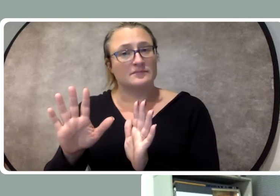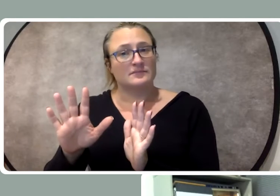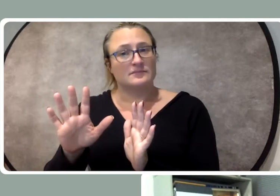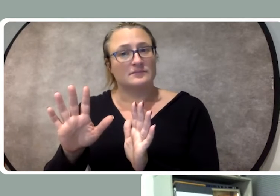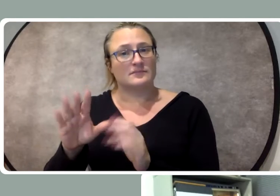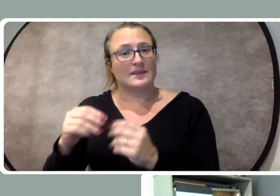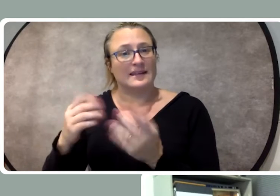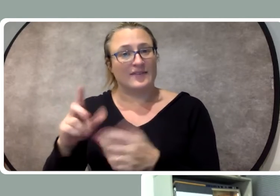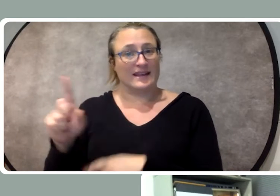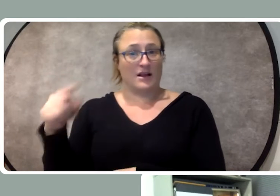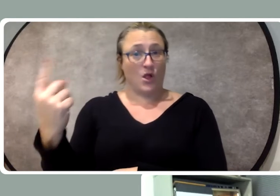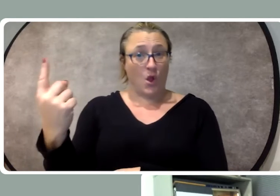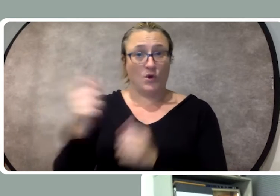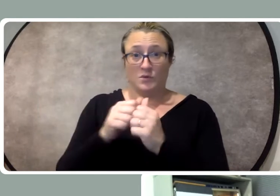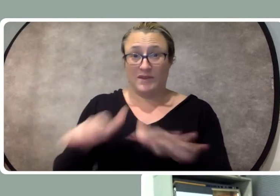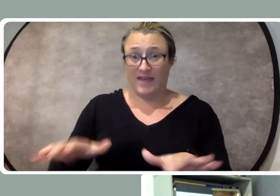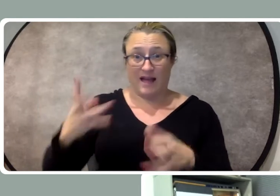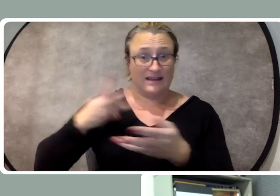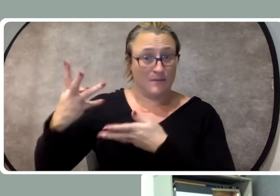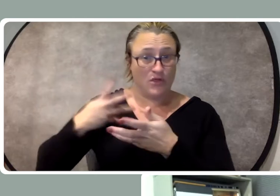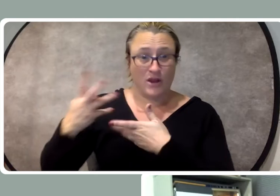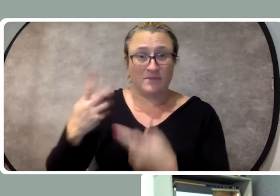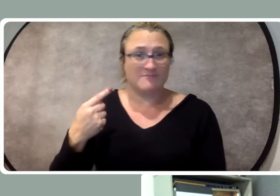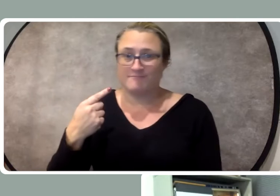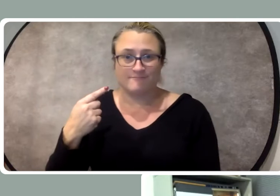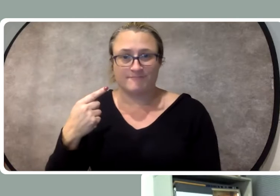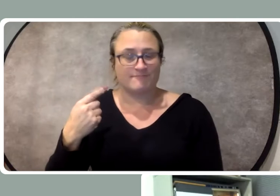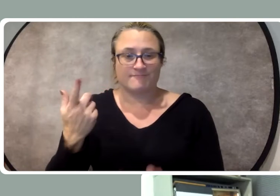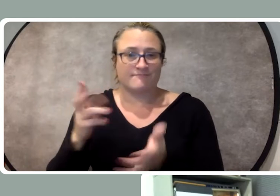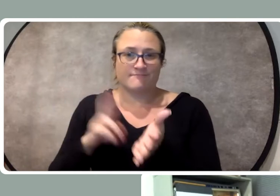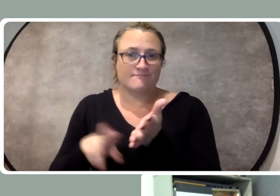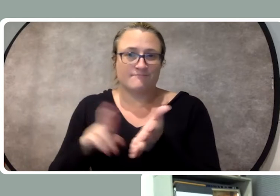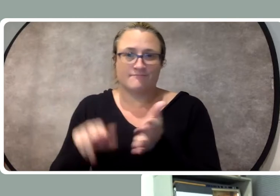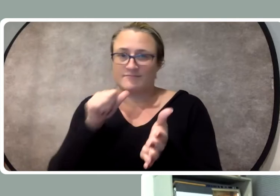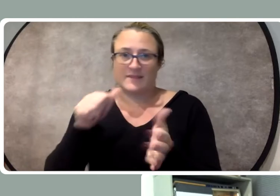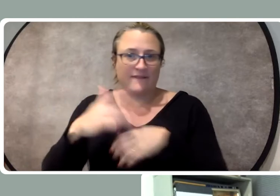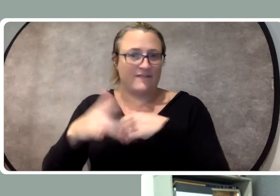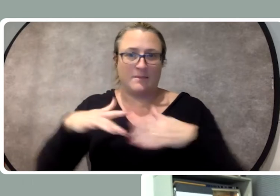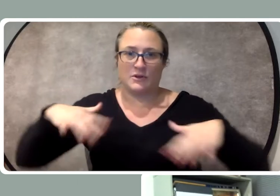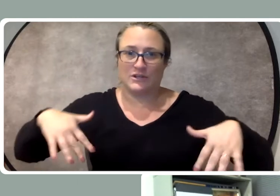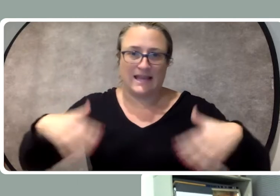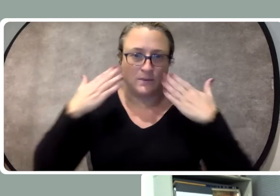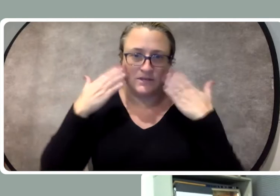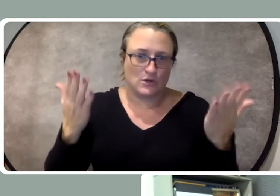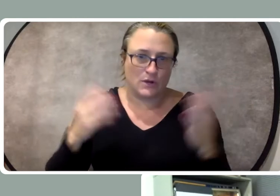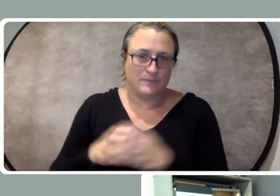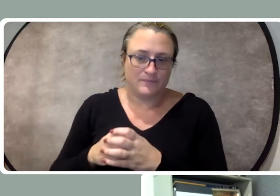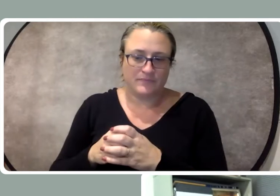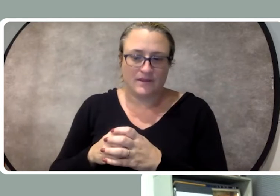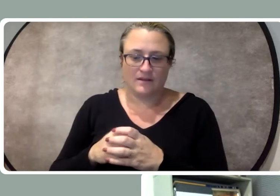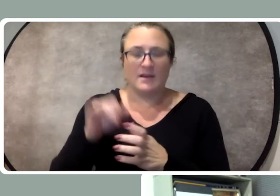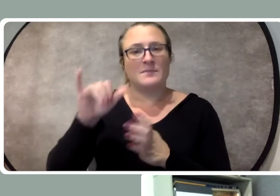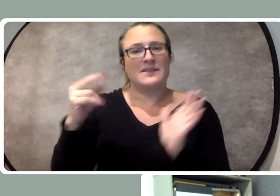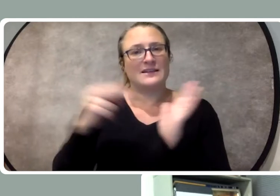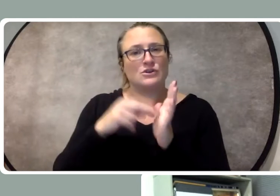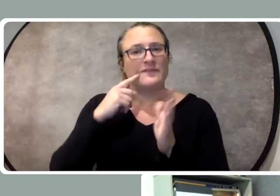agent without chemotherapy, those studies are not available yet, so we don't know. And again, those studies are looking at patients who